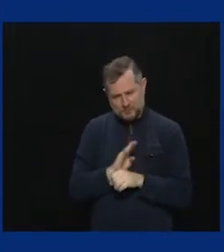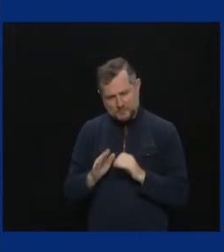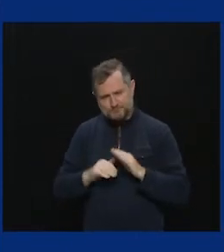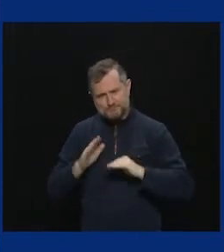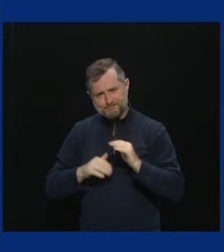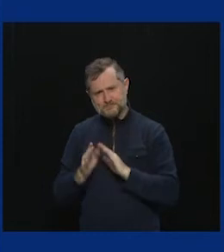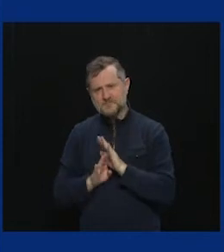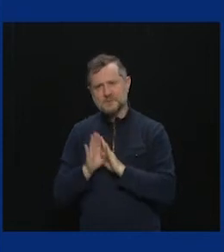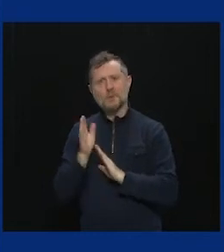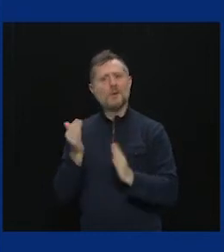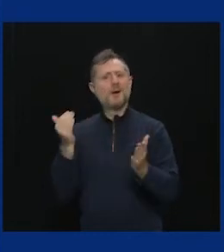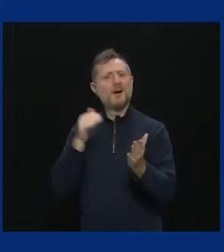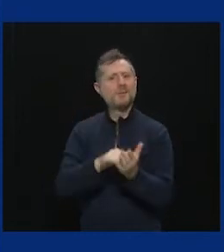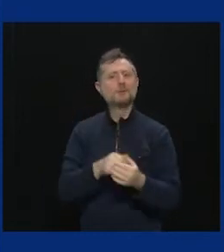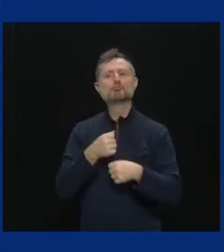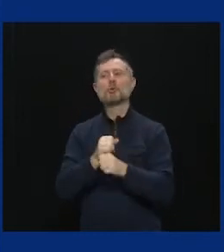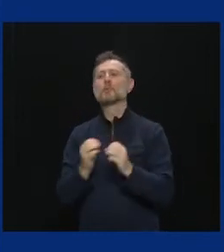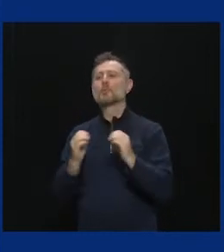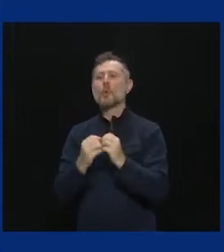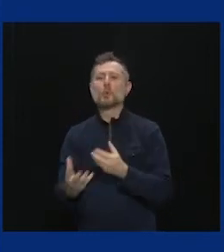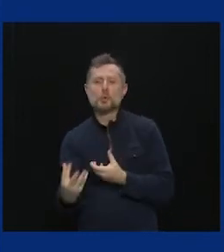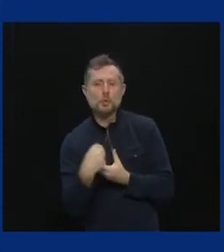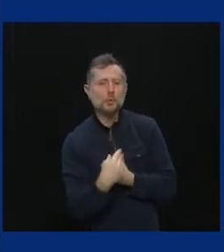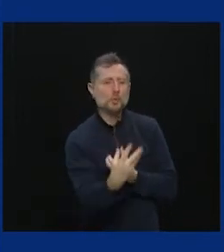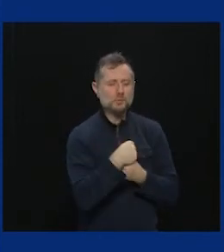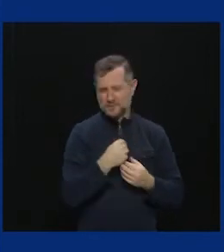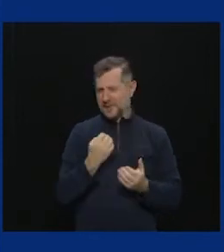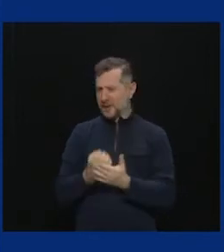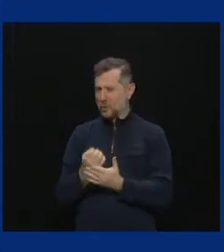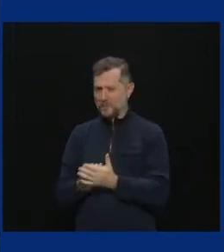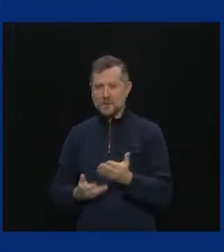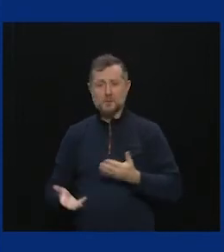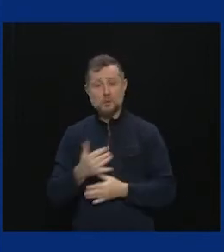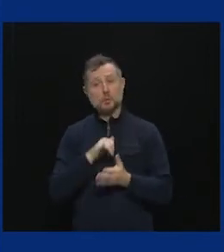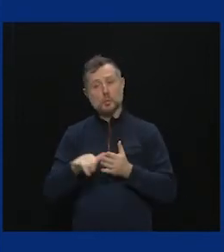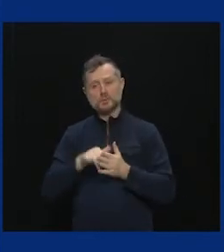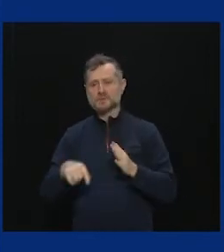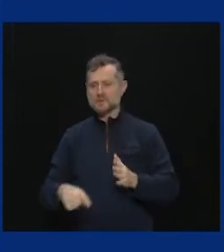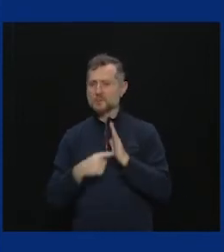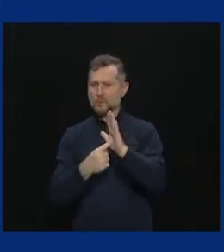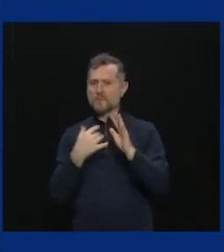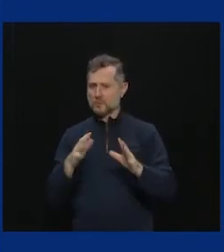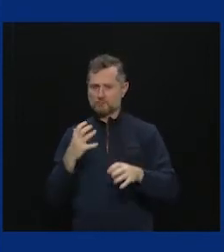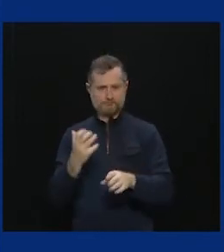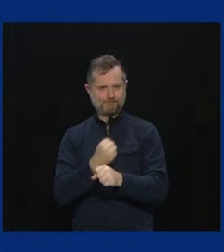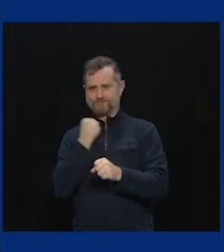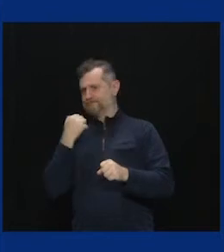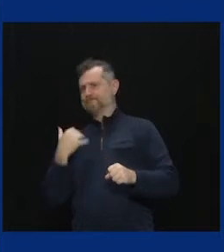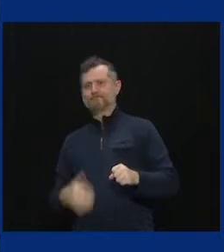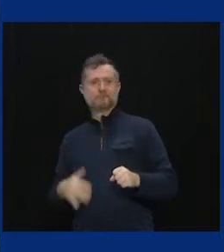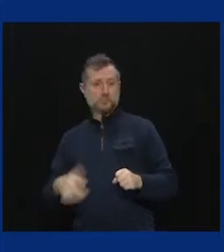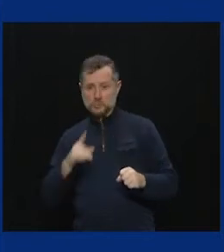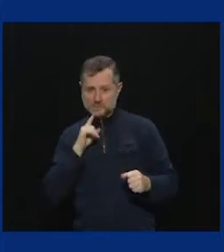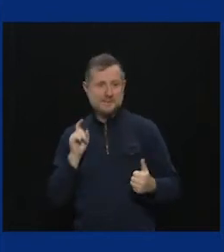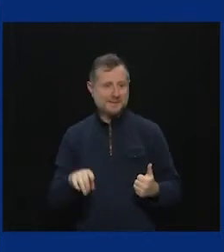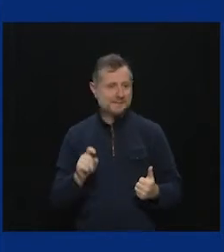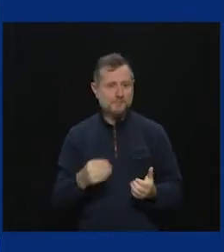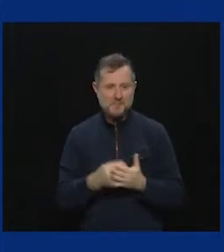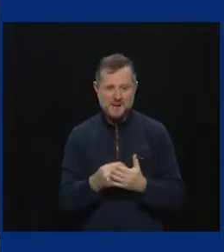With Governor Hochul's leadership, New York is a model for getting this much-needed relief money out the door and into the hands of working